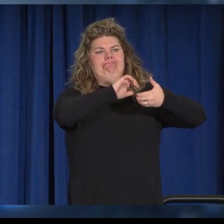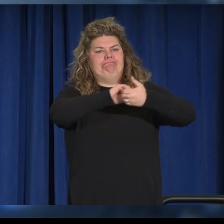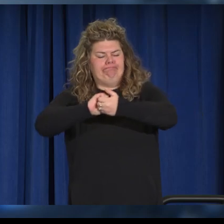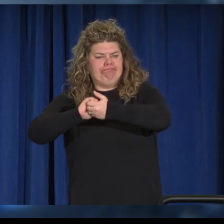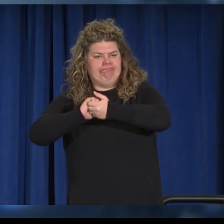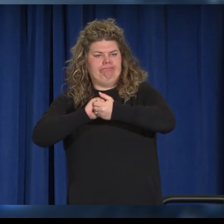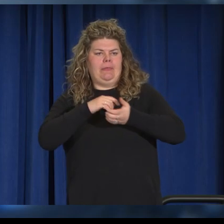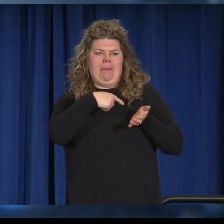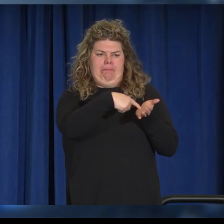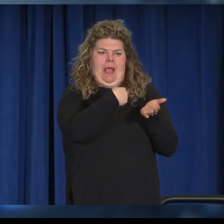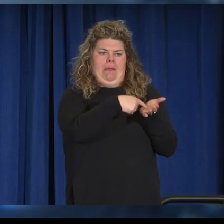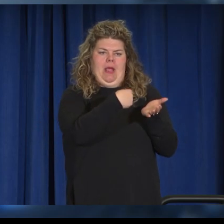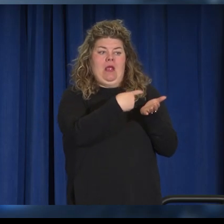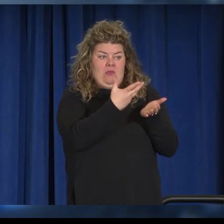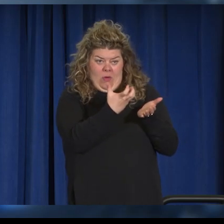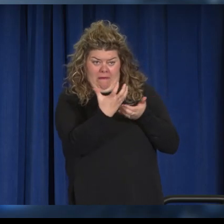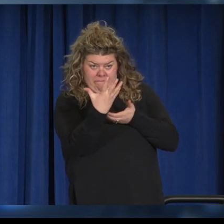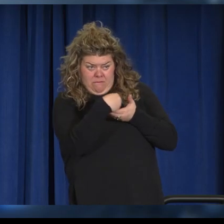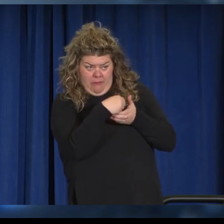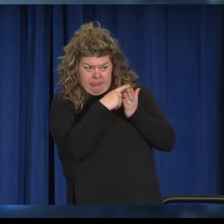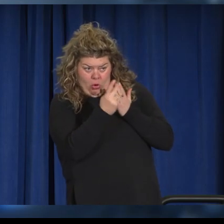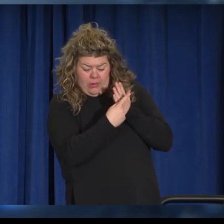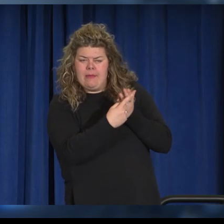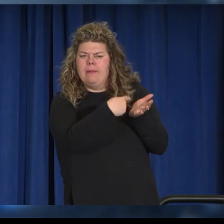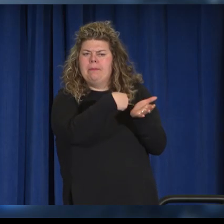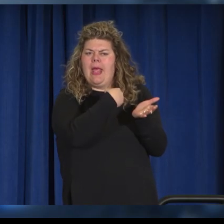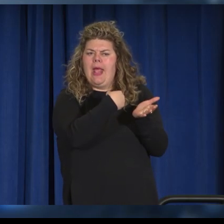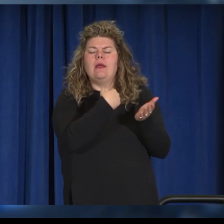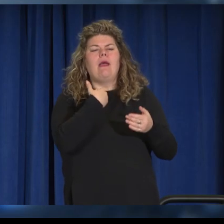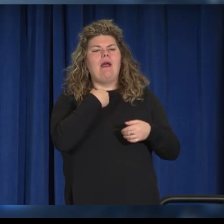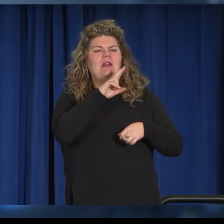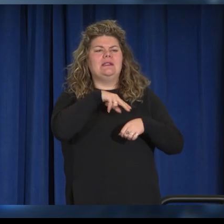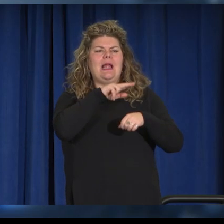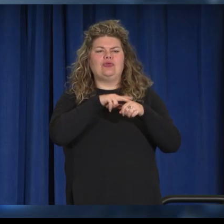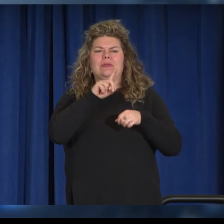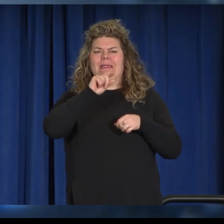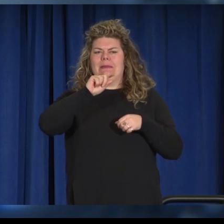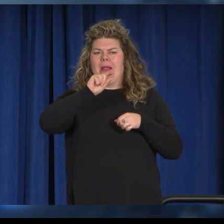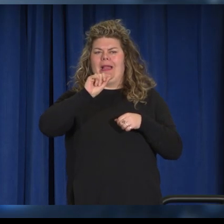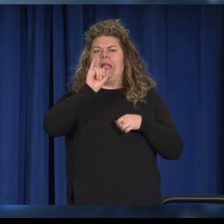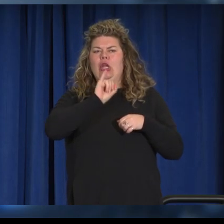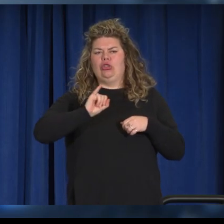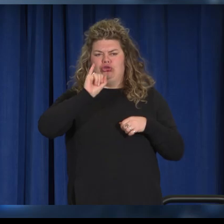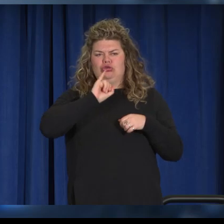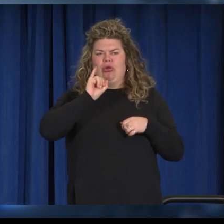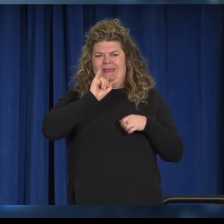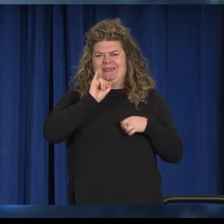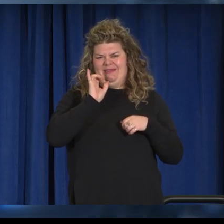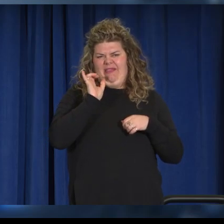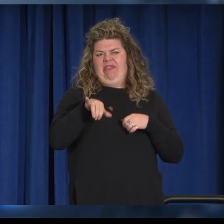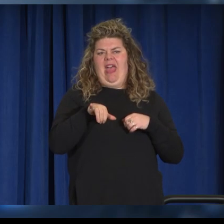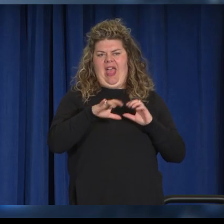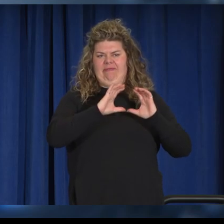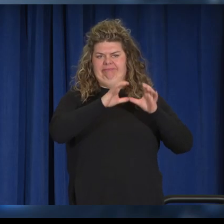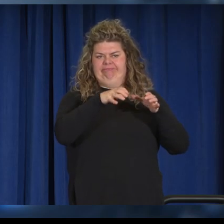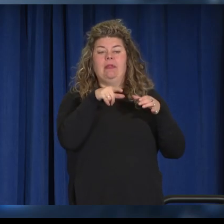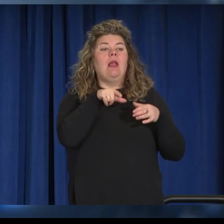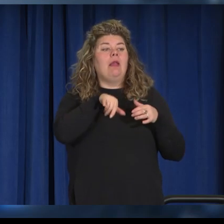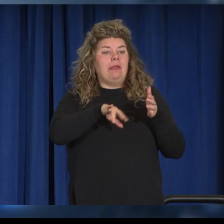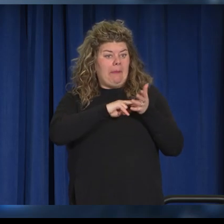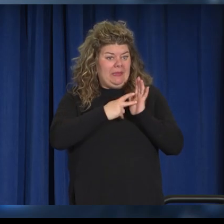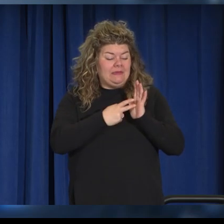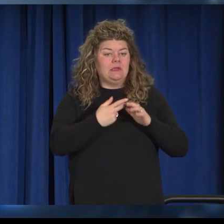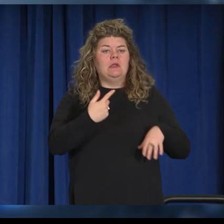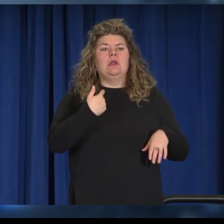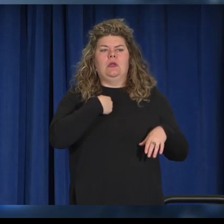and be part of our program through something called the National Disability Insurance Scheme. And that meant that we